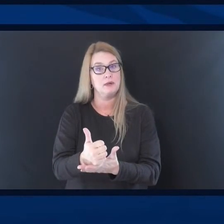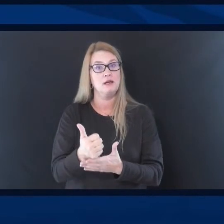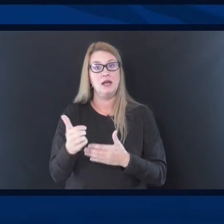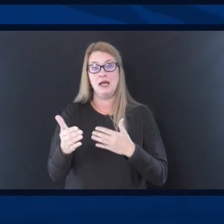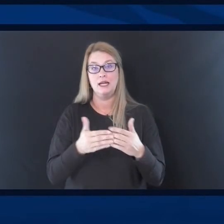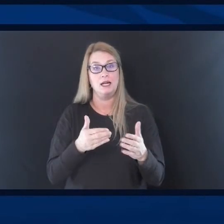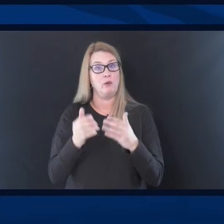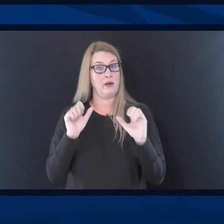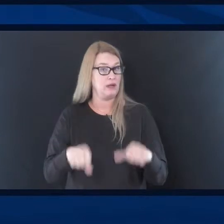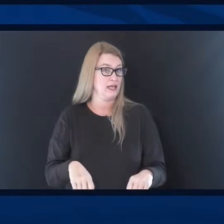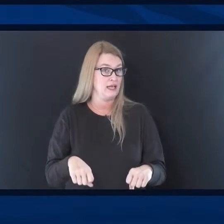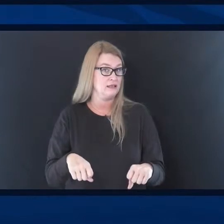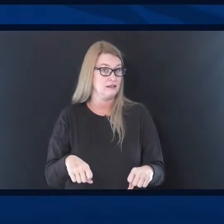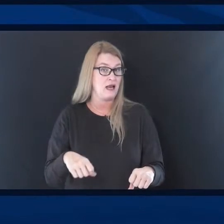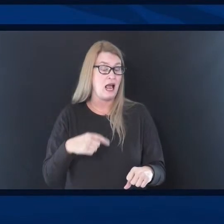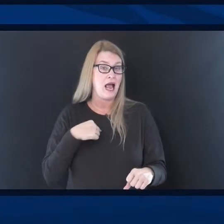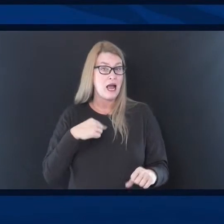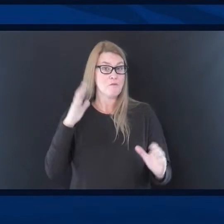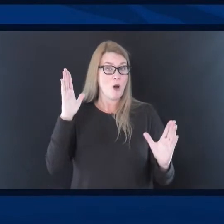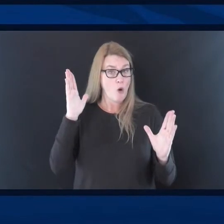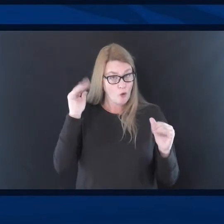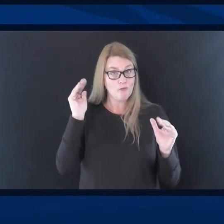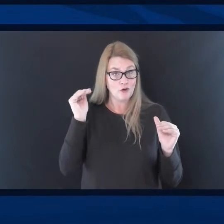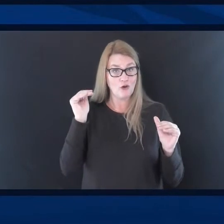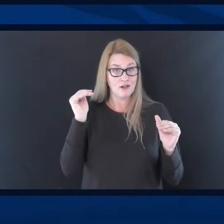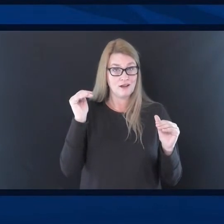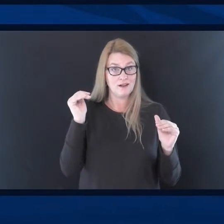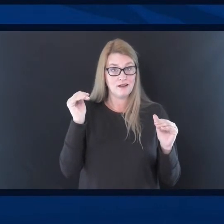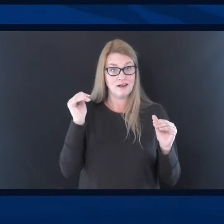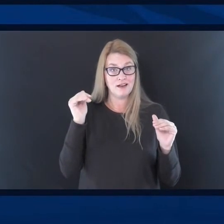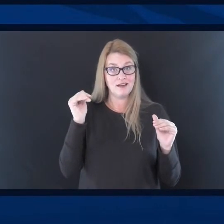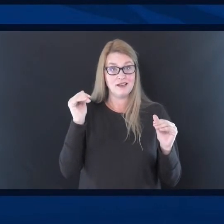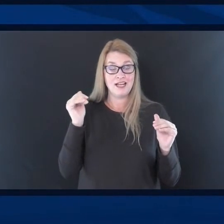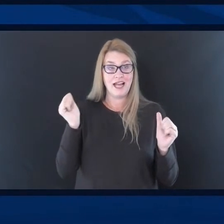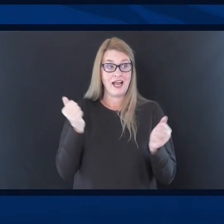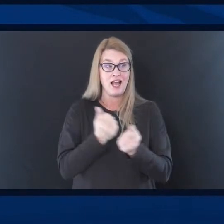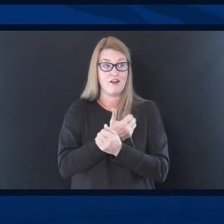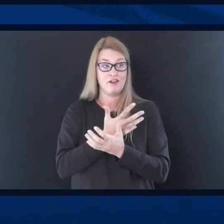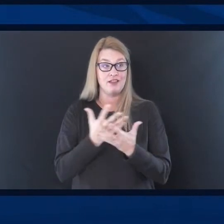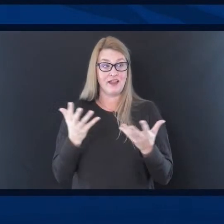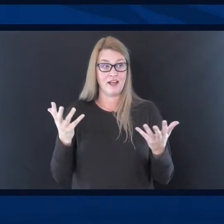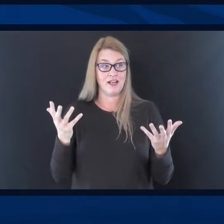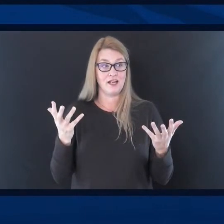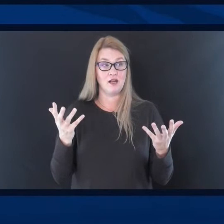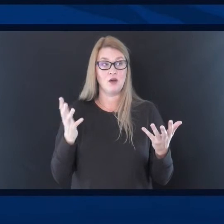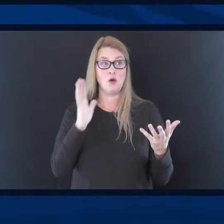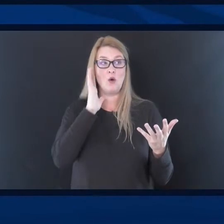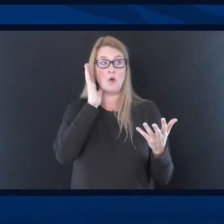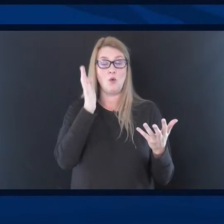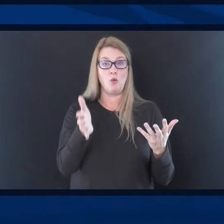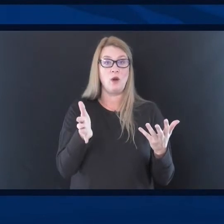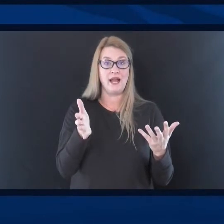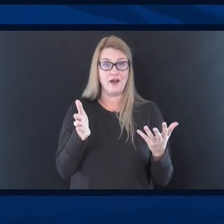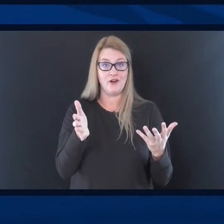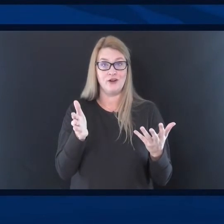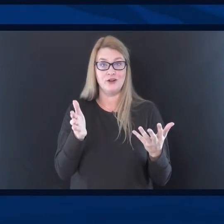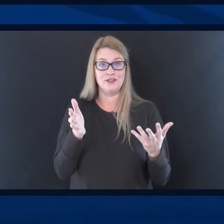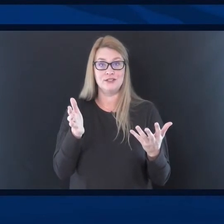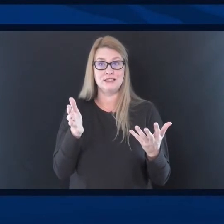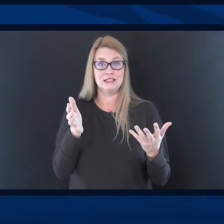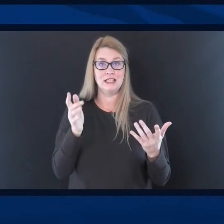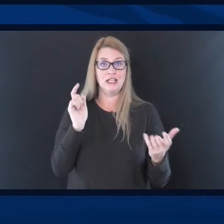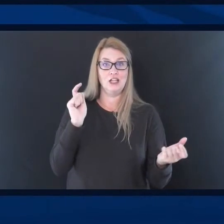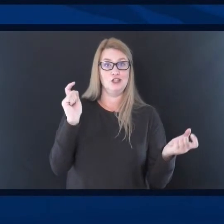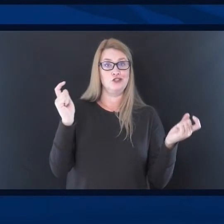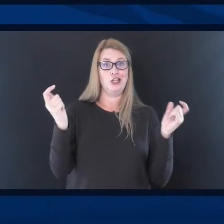could. I'm very hopeful that this thing will will really turn, and will turn on a dime,